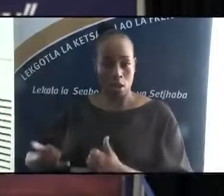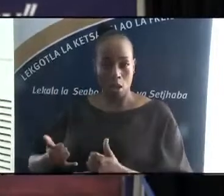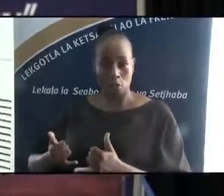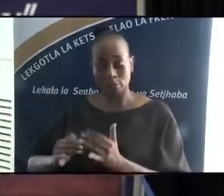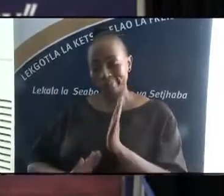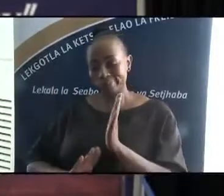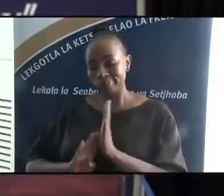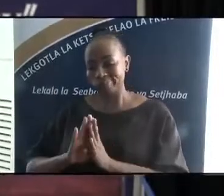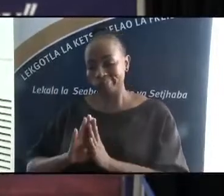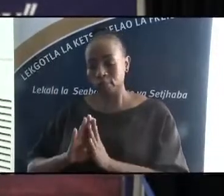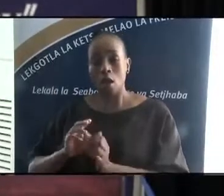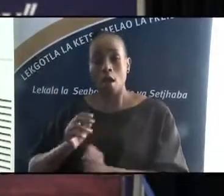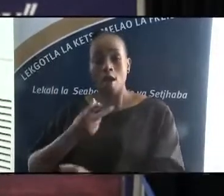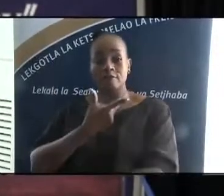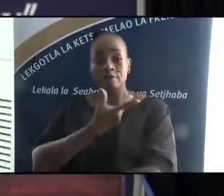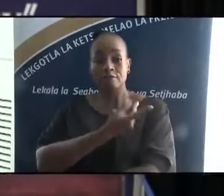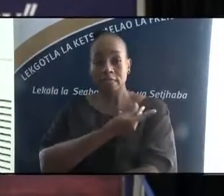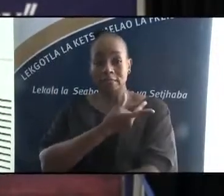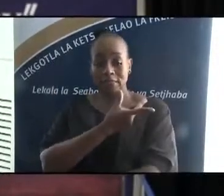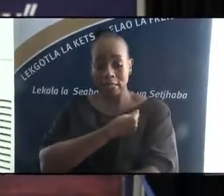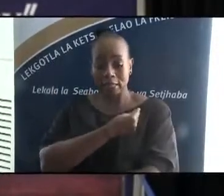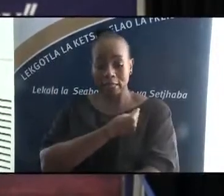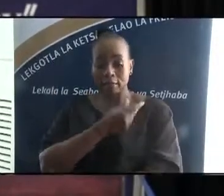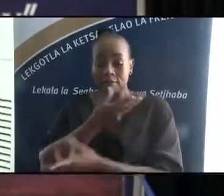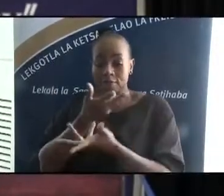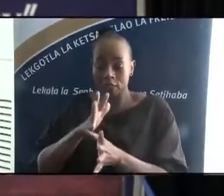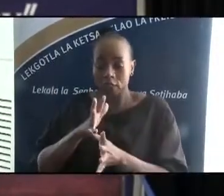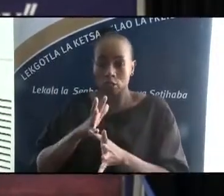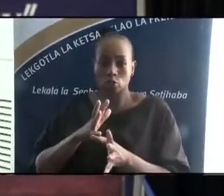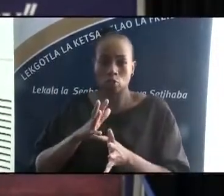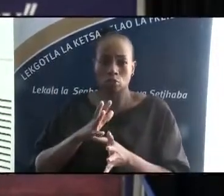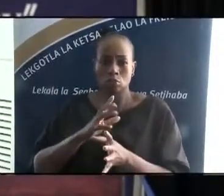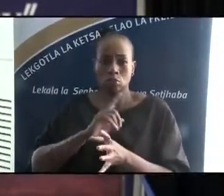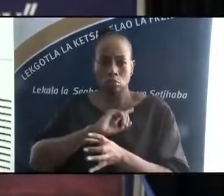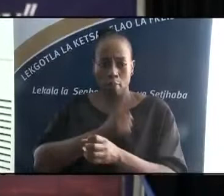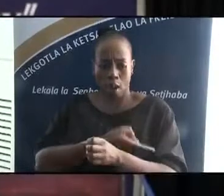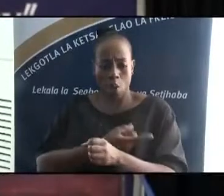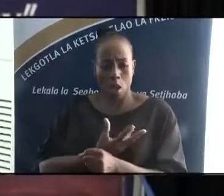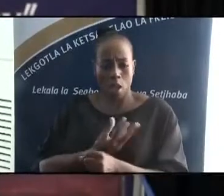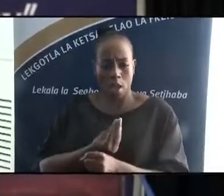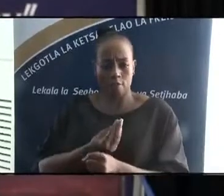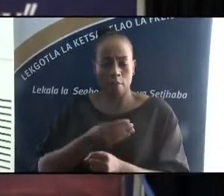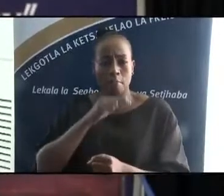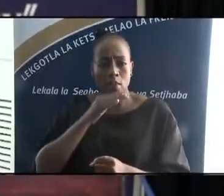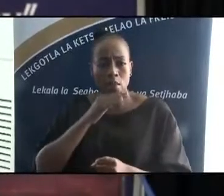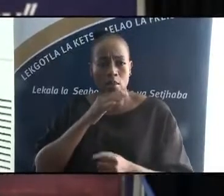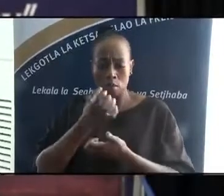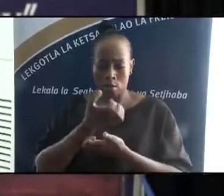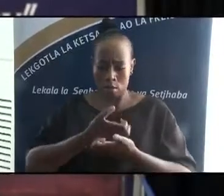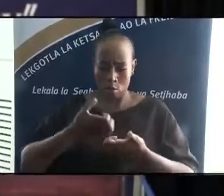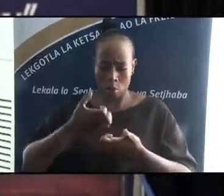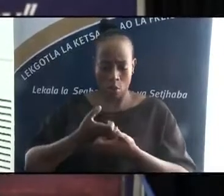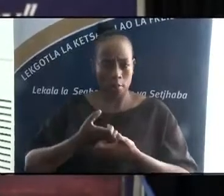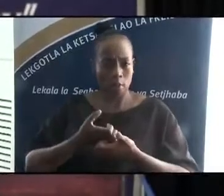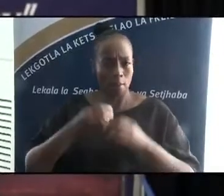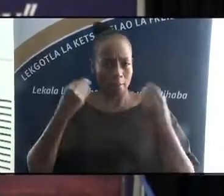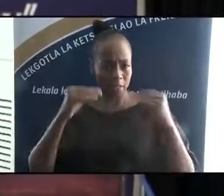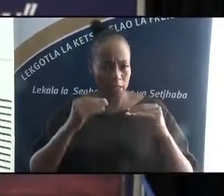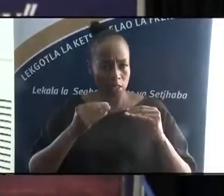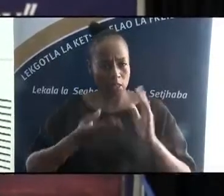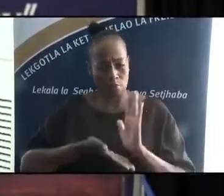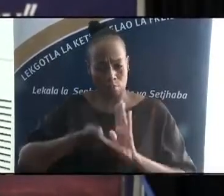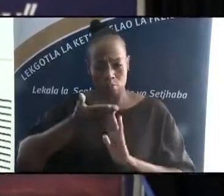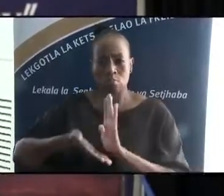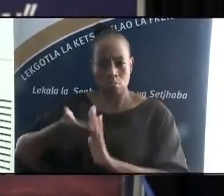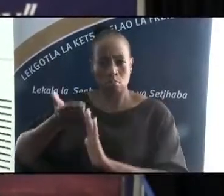of vaccines has strengthened the economic performance of our province, which has boosted business confidence and investment